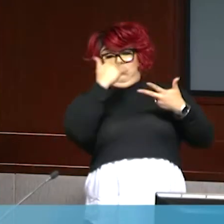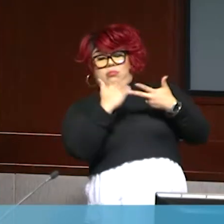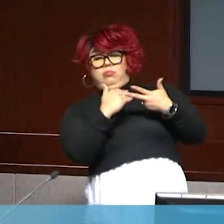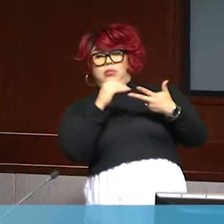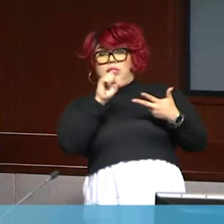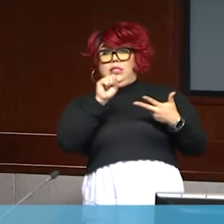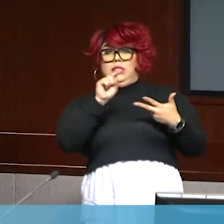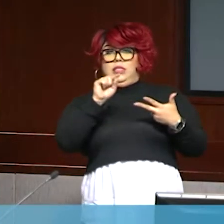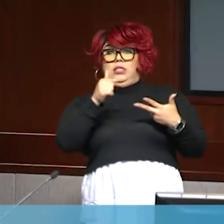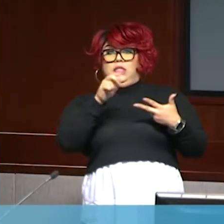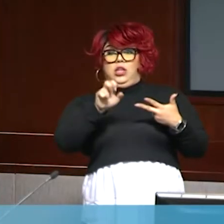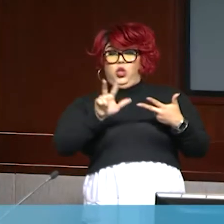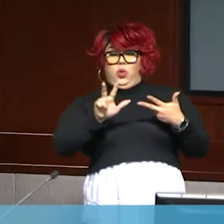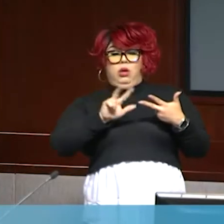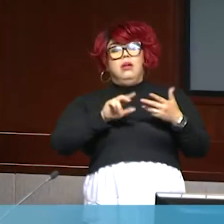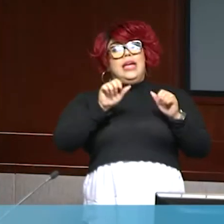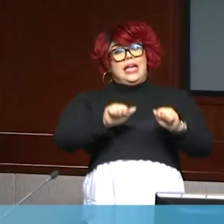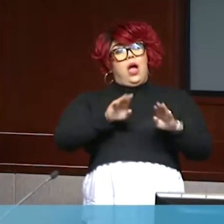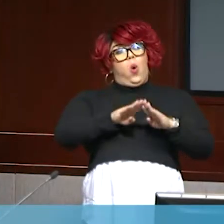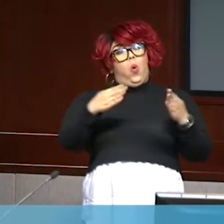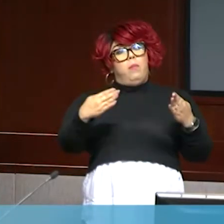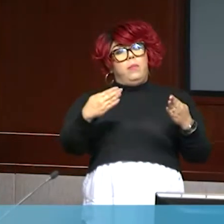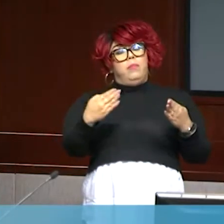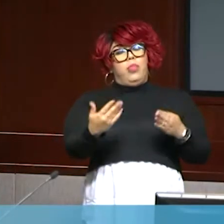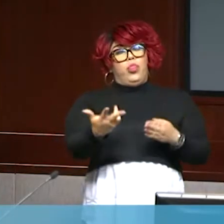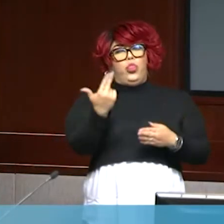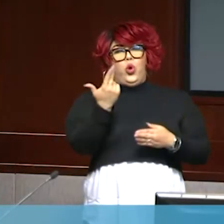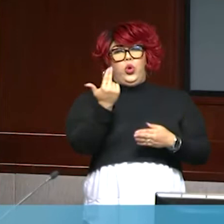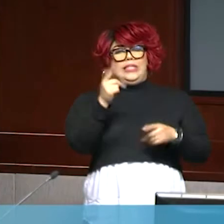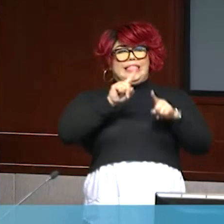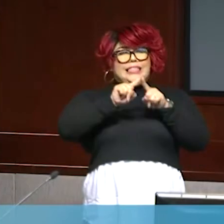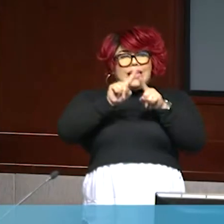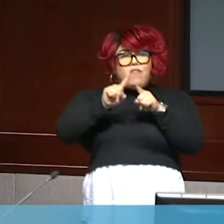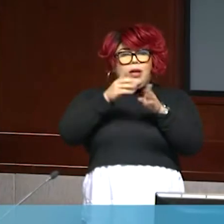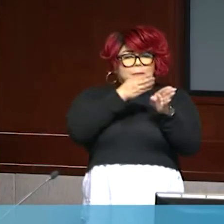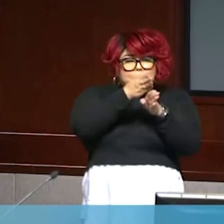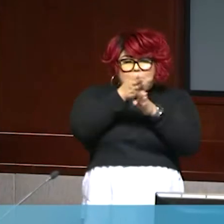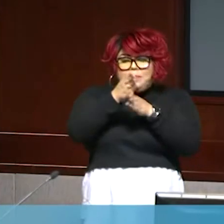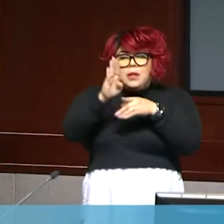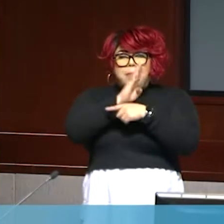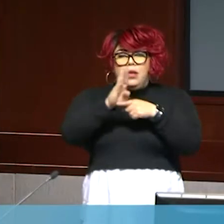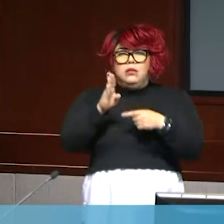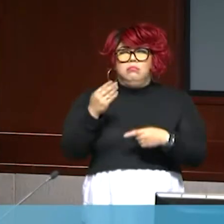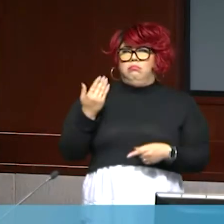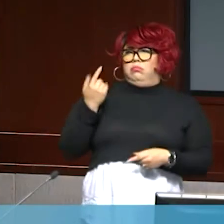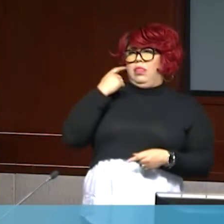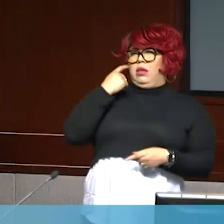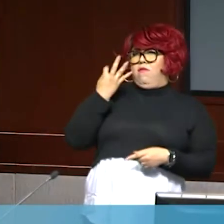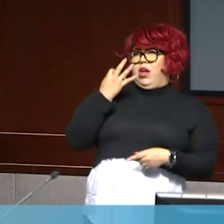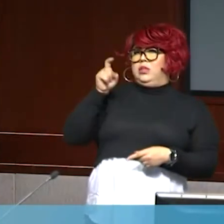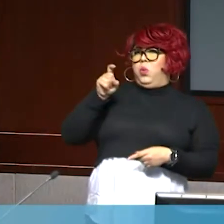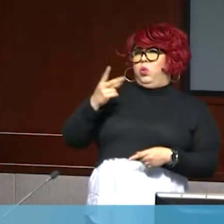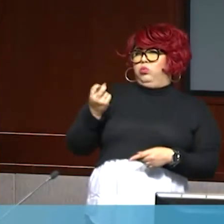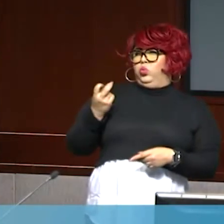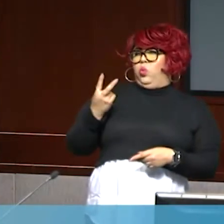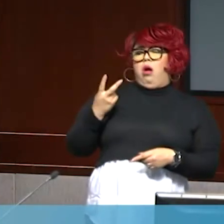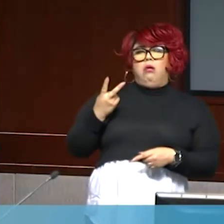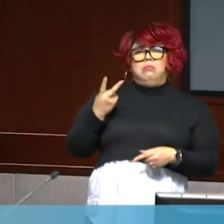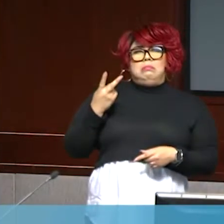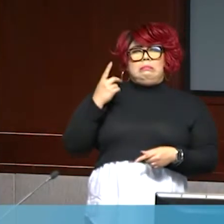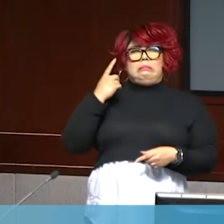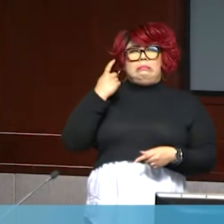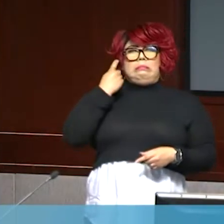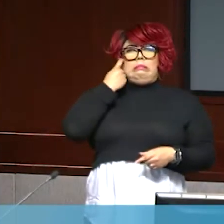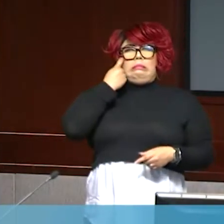up 13 different areas. In fact, it was 12 on Friday, and then I think a couple days ago the